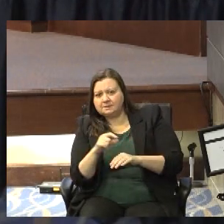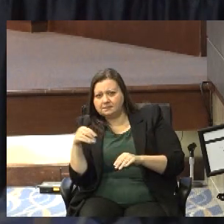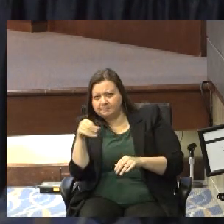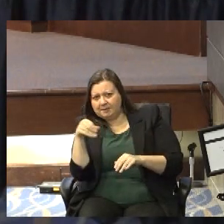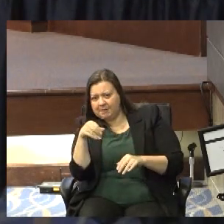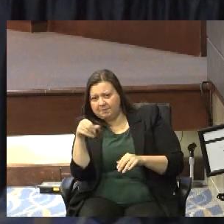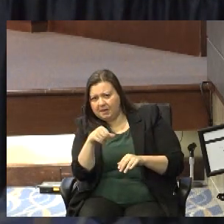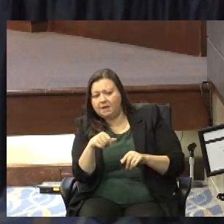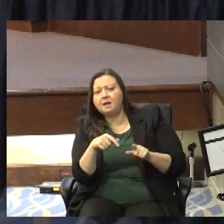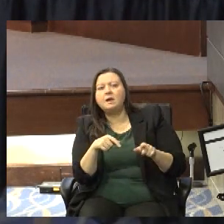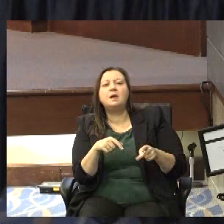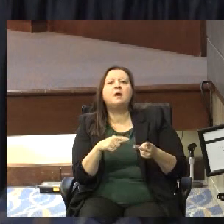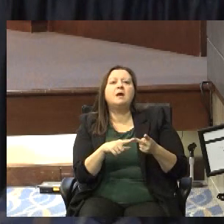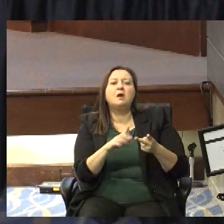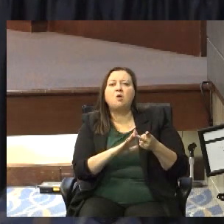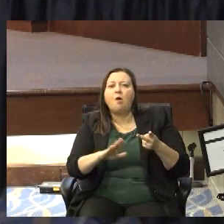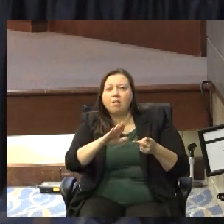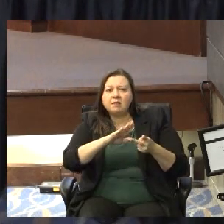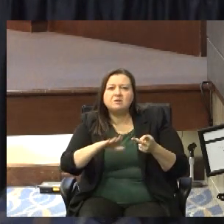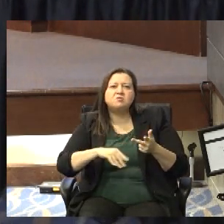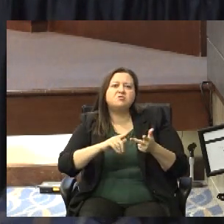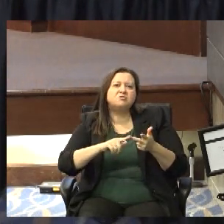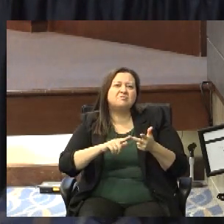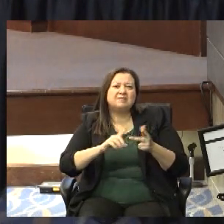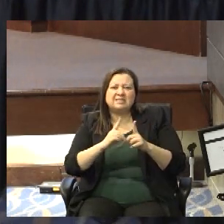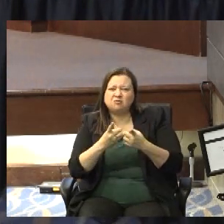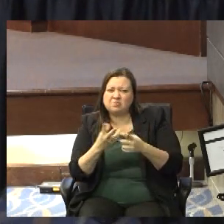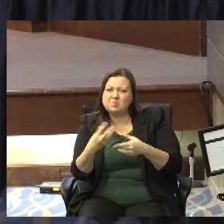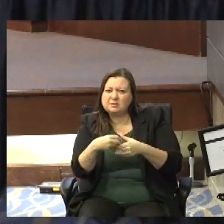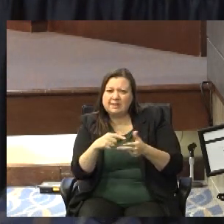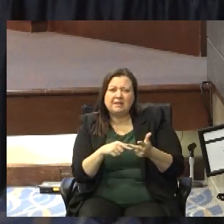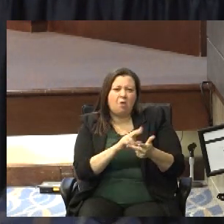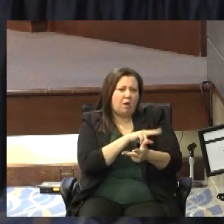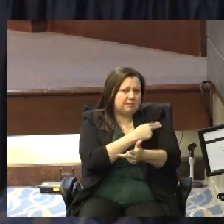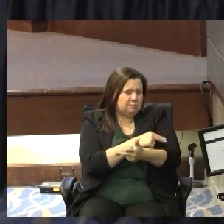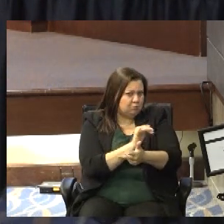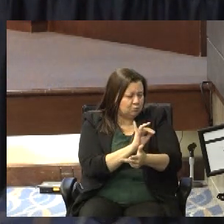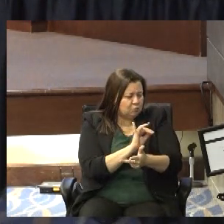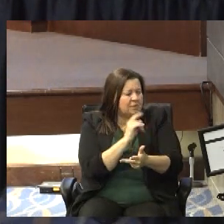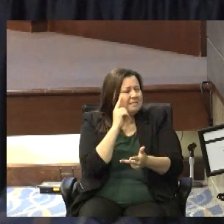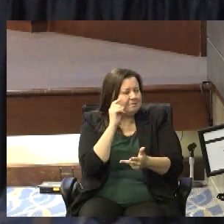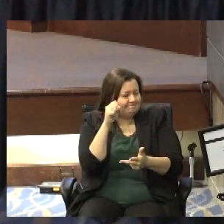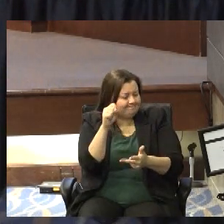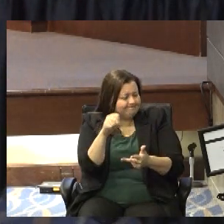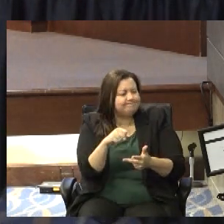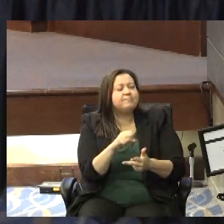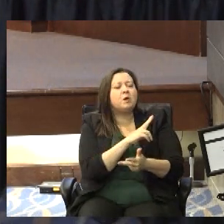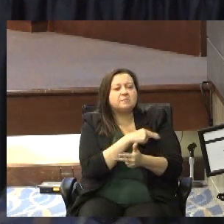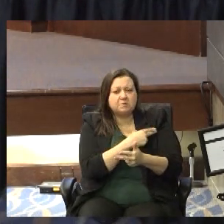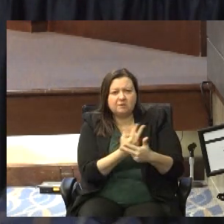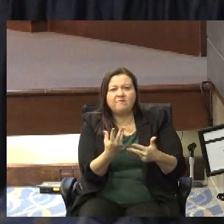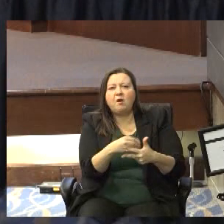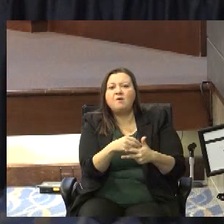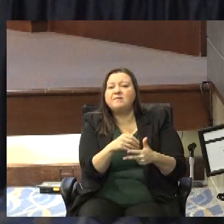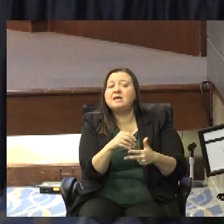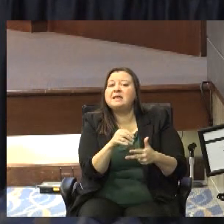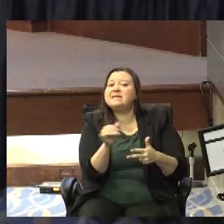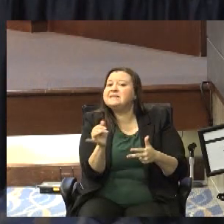county participates. The college district participates. And I believe the hospital district participates. Same structure,